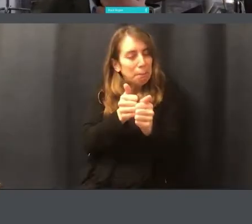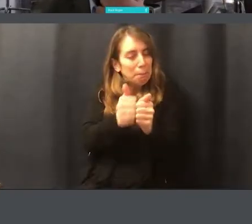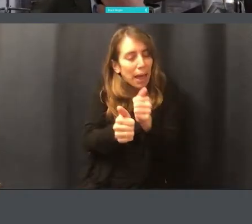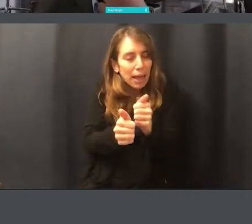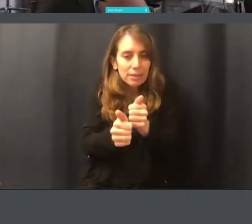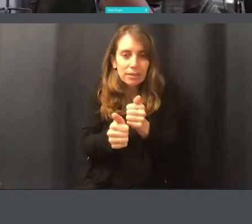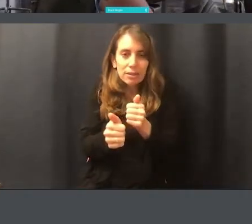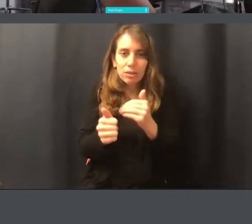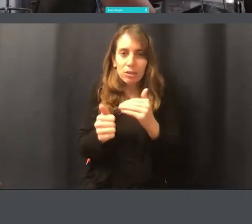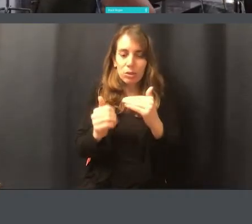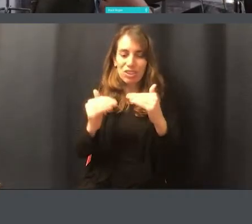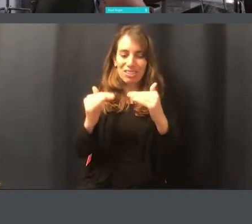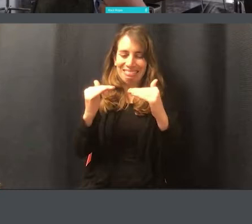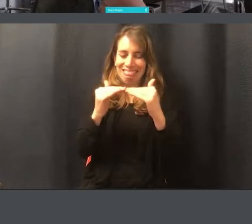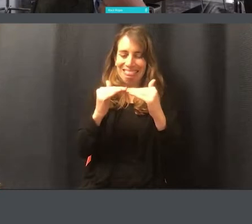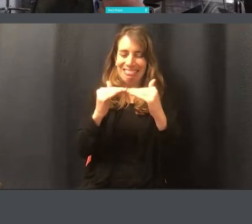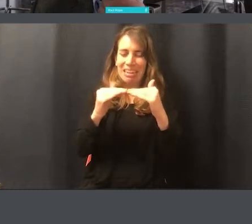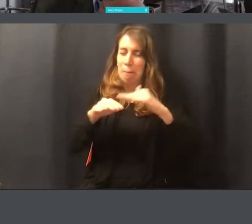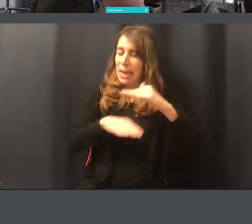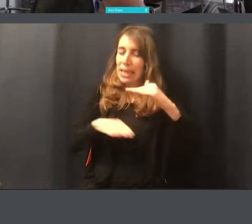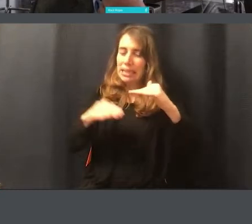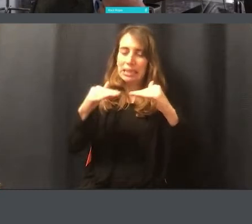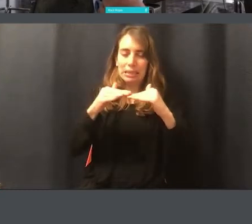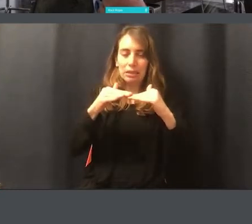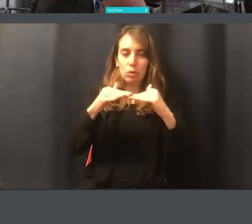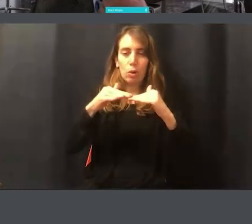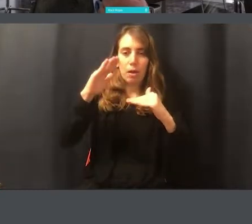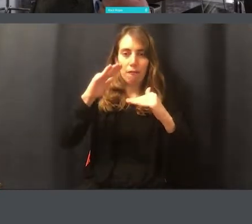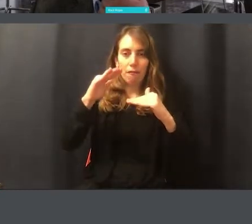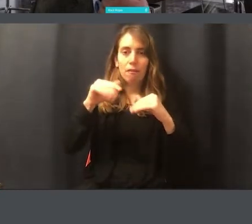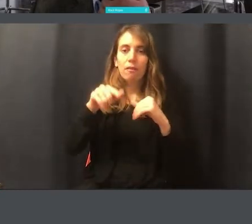above basic. If we look at kids in fourth grade,